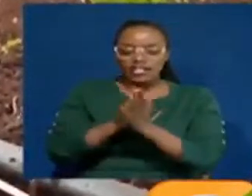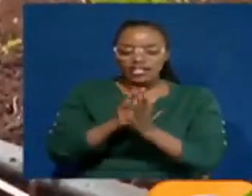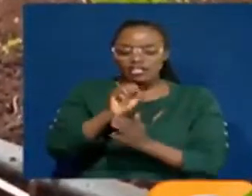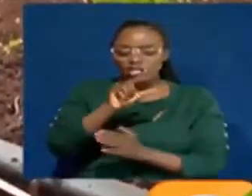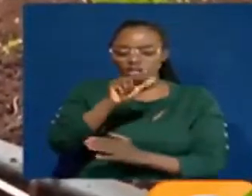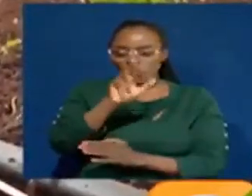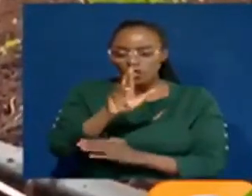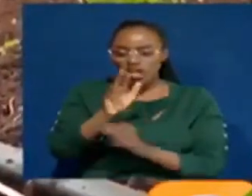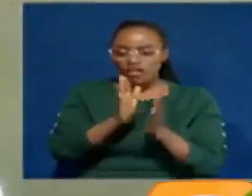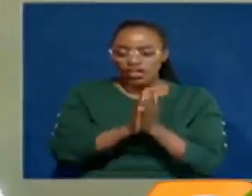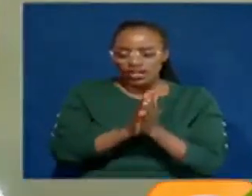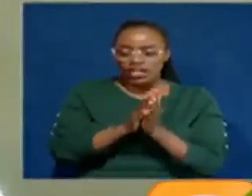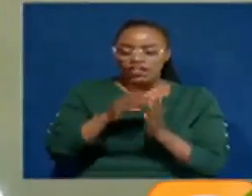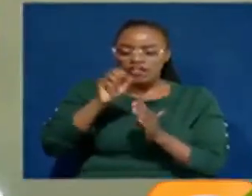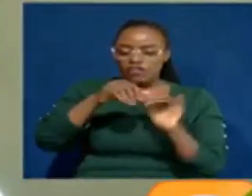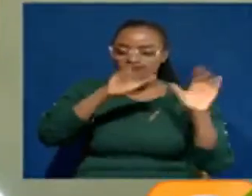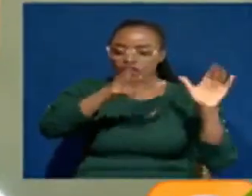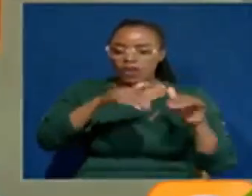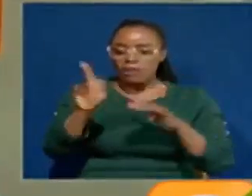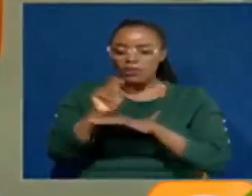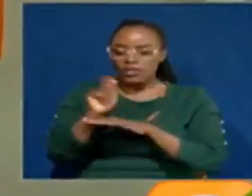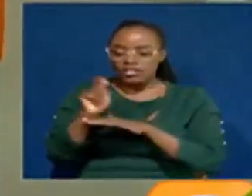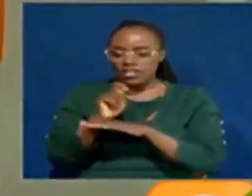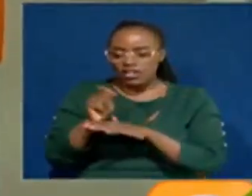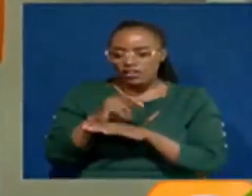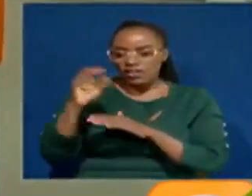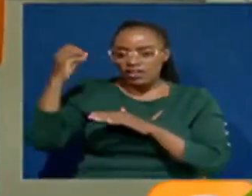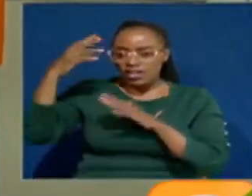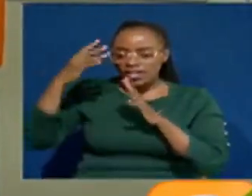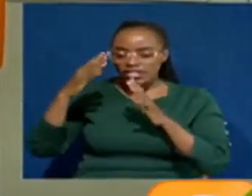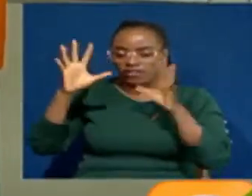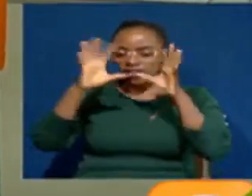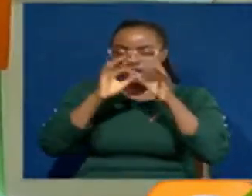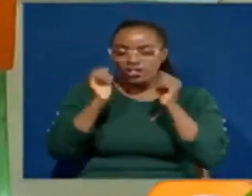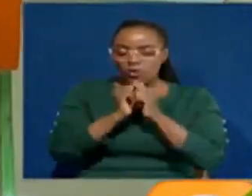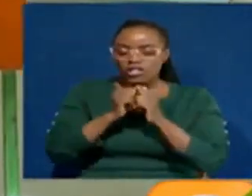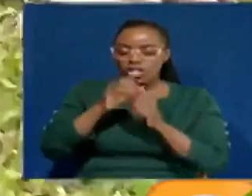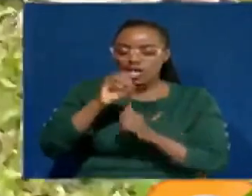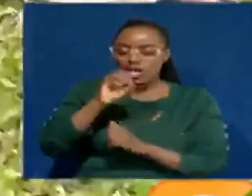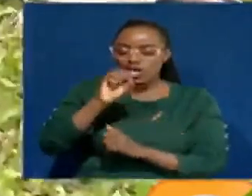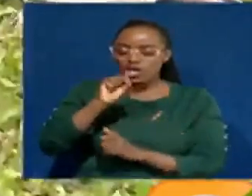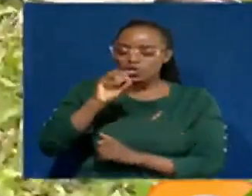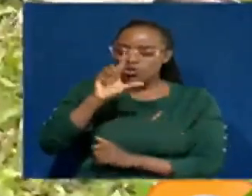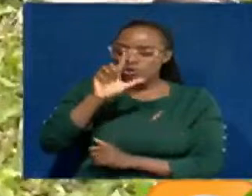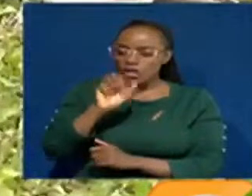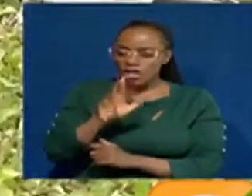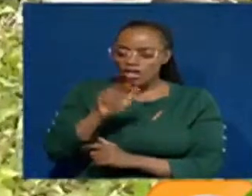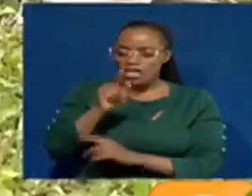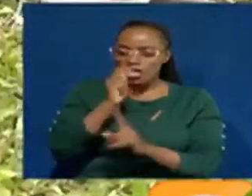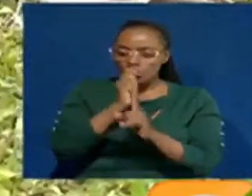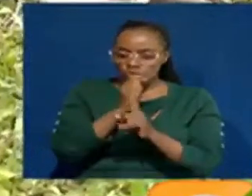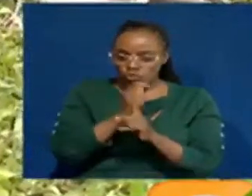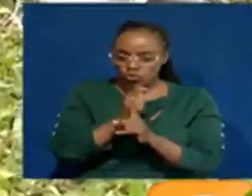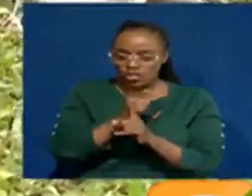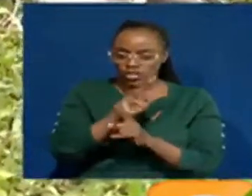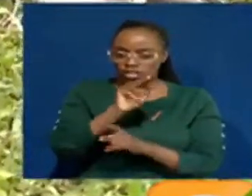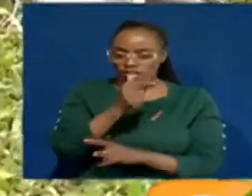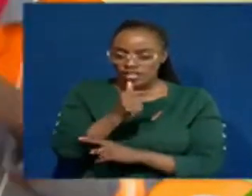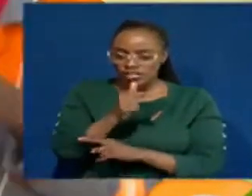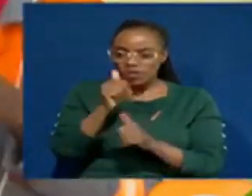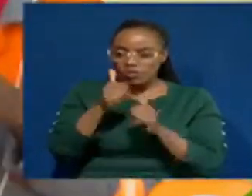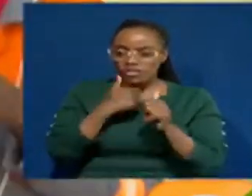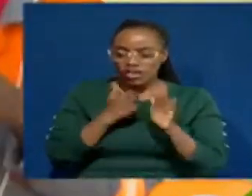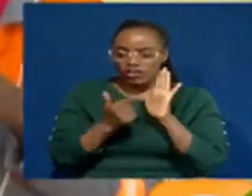modern-day organic farming. We are training an electrician combined with a solar technician. Here at Toolkit, we have the Toolkit Demo